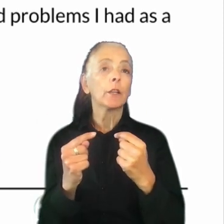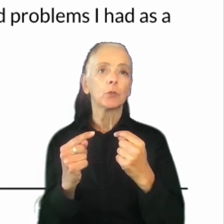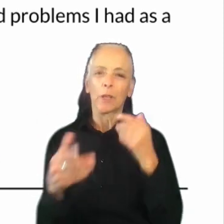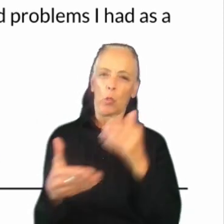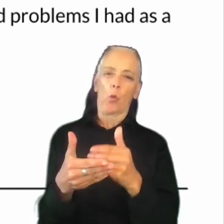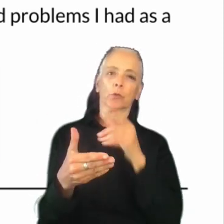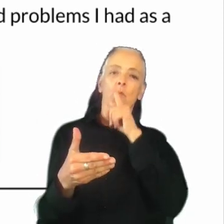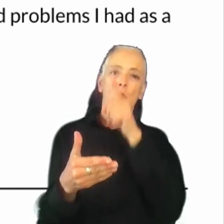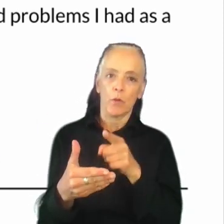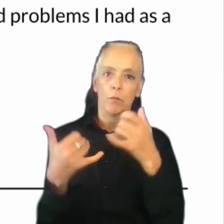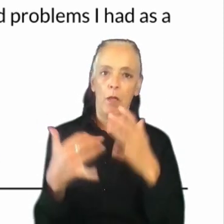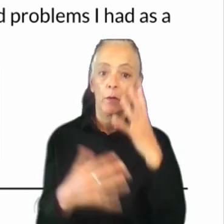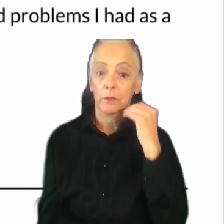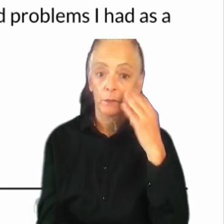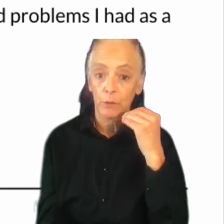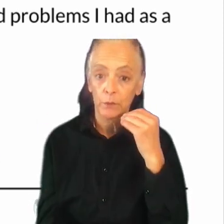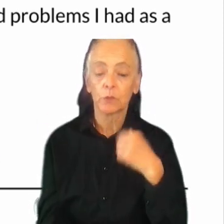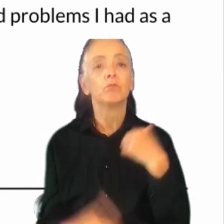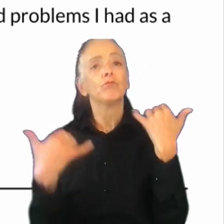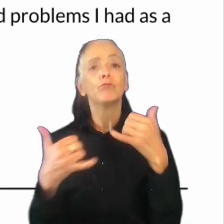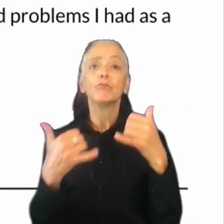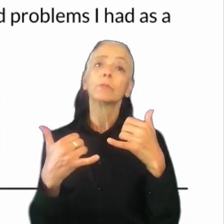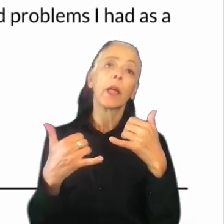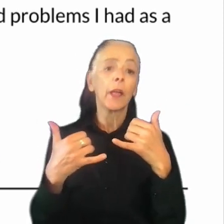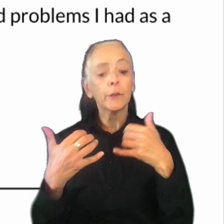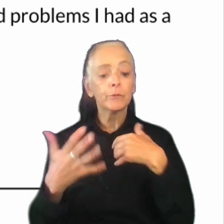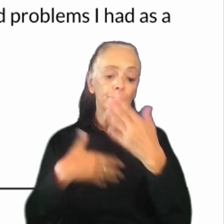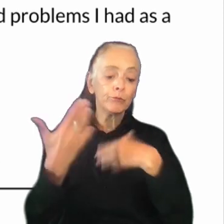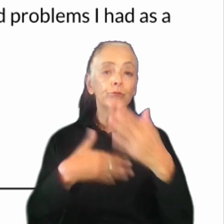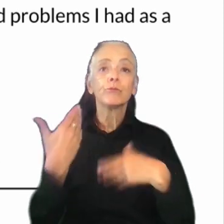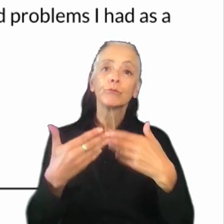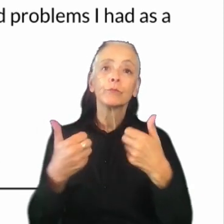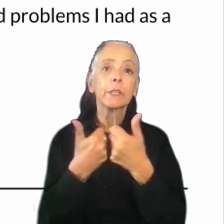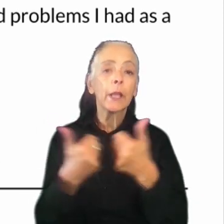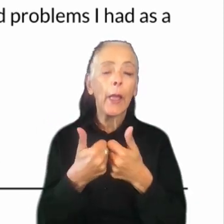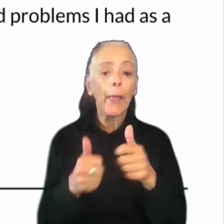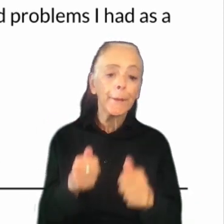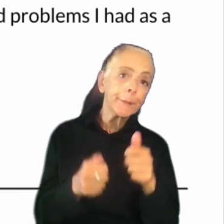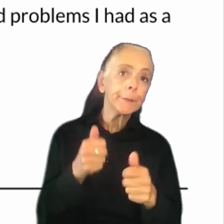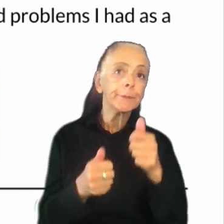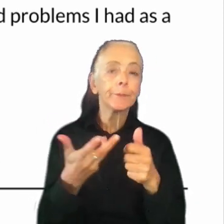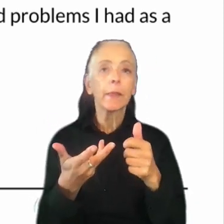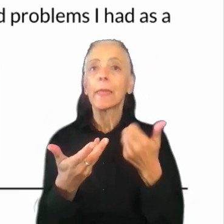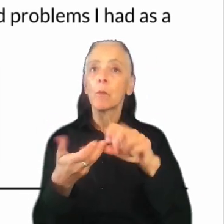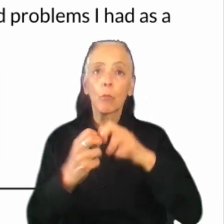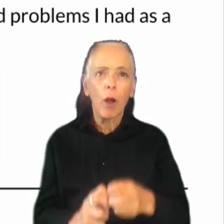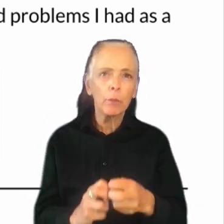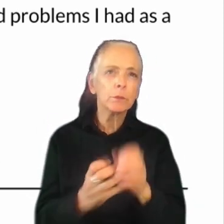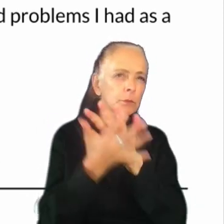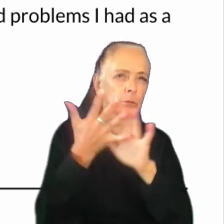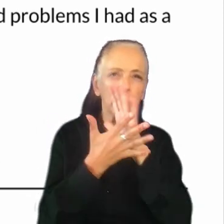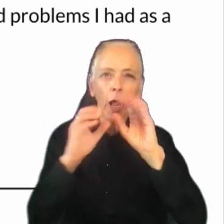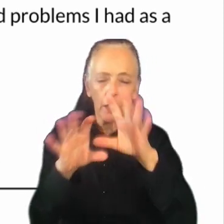experience as possible so i played through the game just as a normal player would any problems or bits where i was unclear i wrote them down